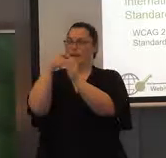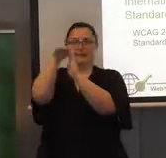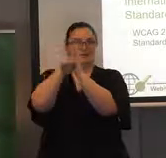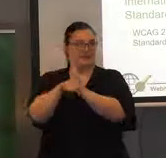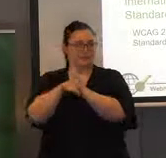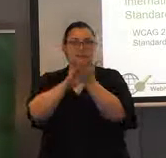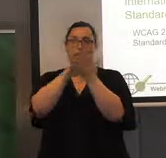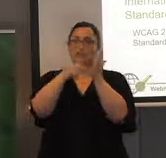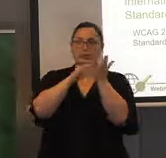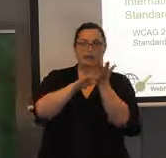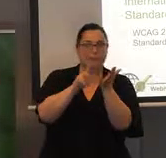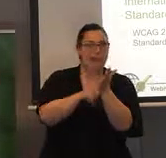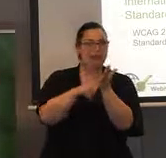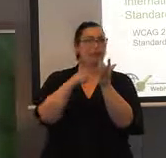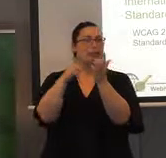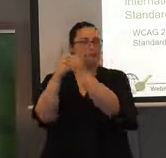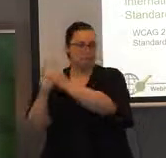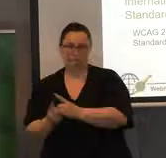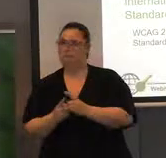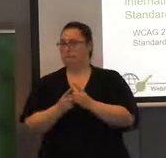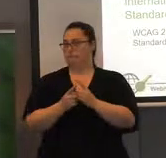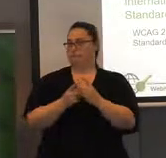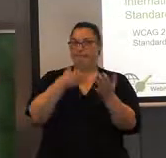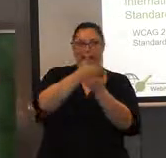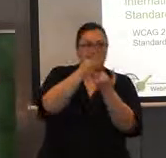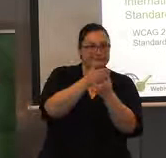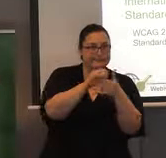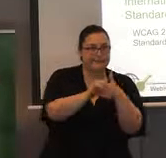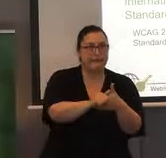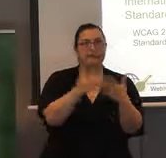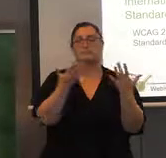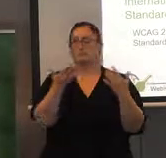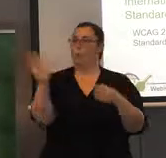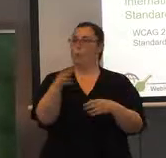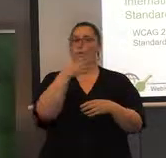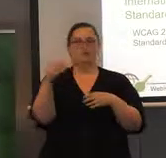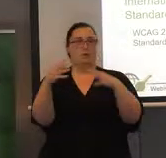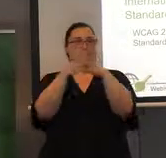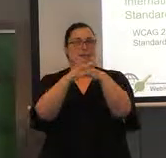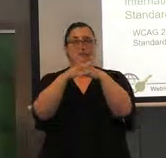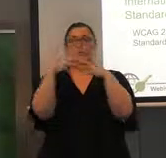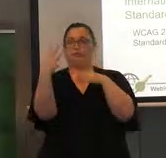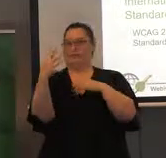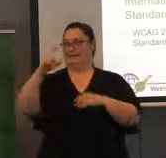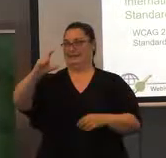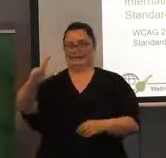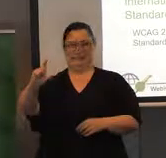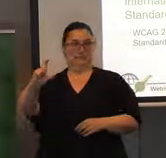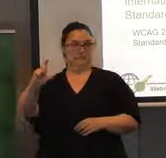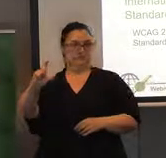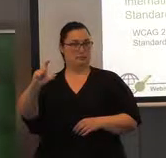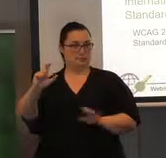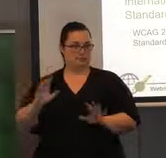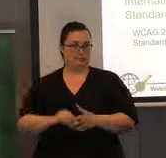that make standards. Your HTML, etc., is all your accessibility guidelines. They all come through W3C, which is a